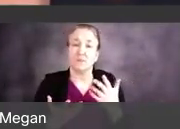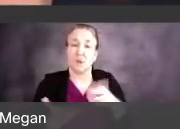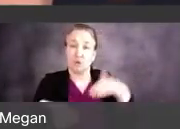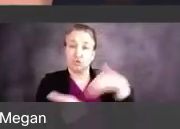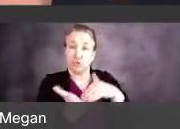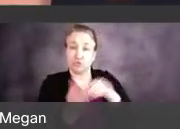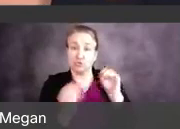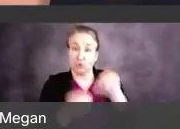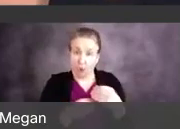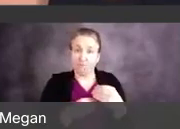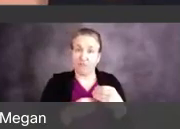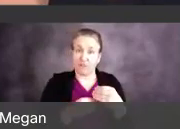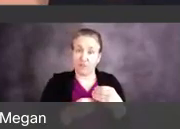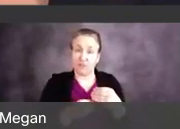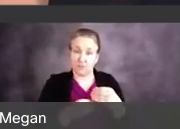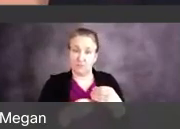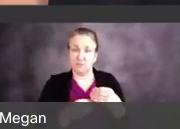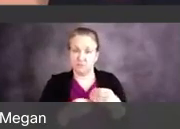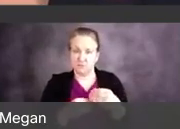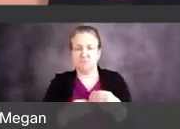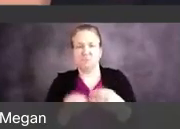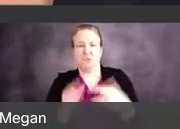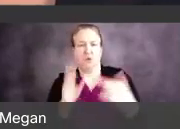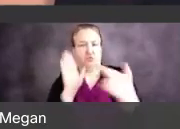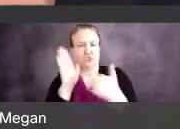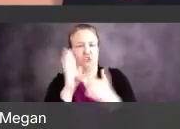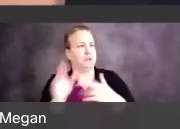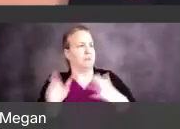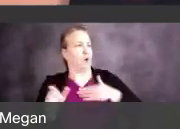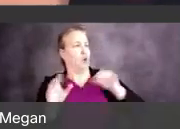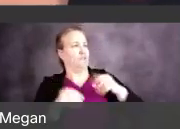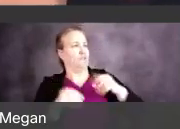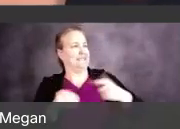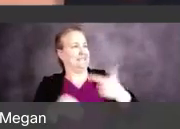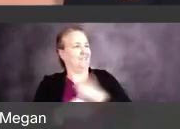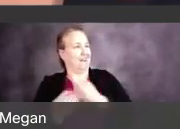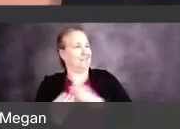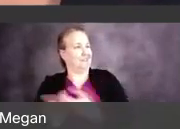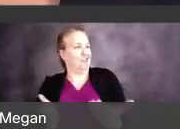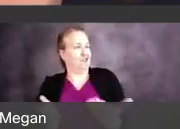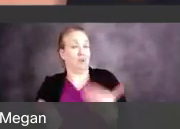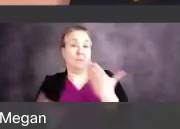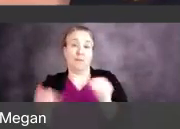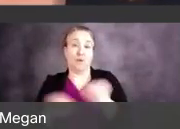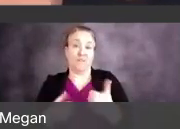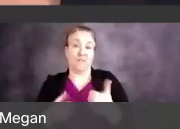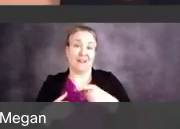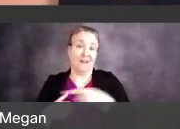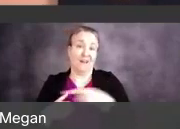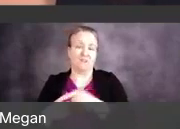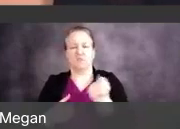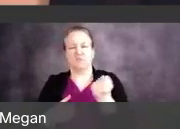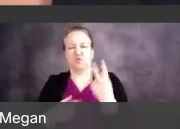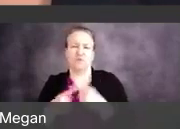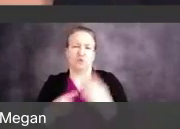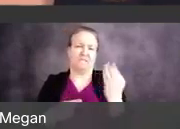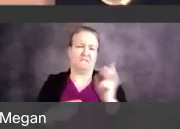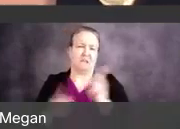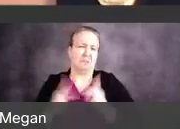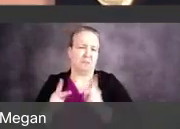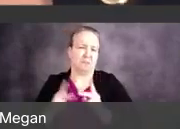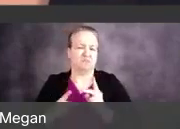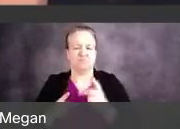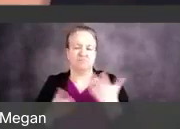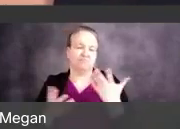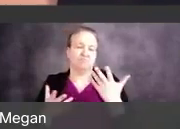office registers that their office needs to be vaccinated. And that office might have 12 or 15 people in it. Let's say they have